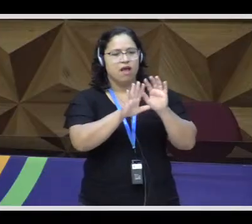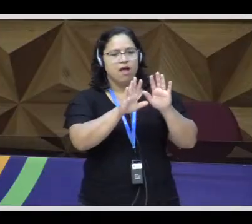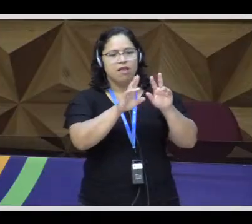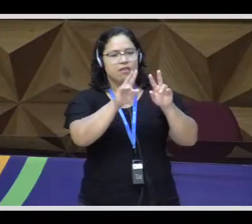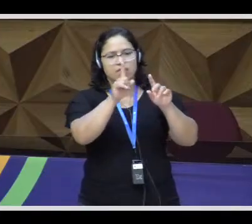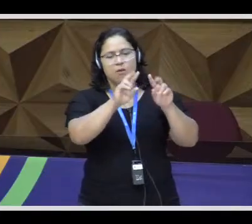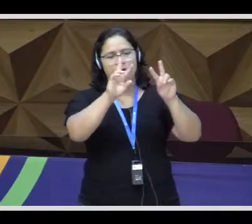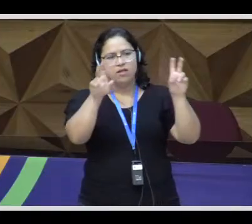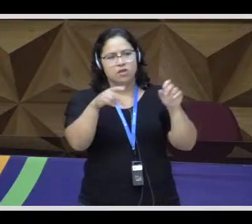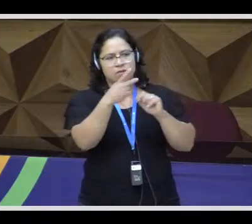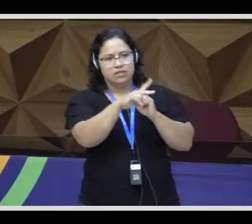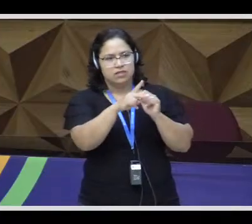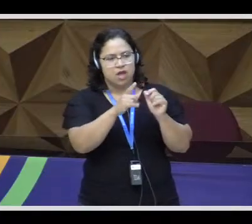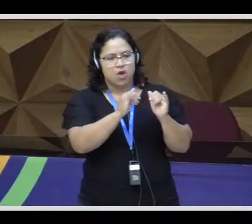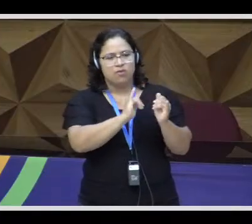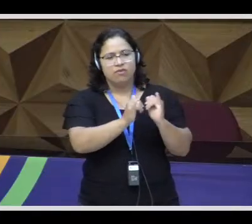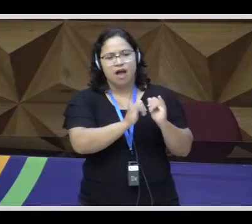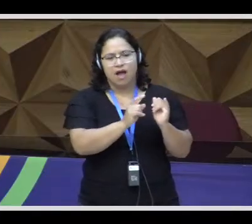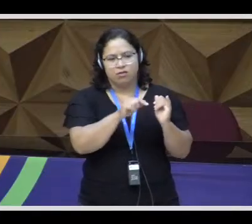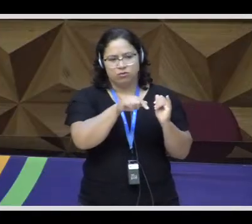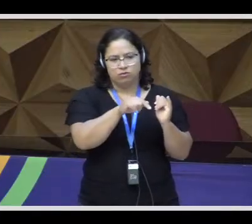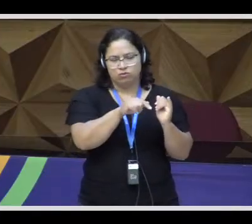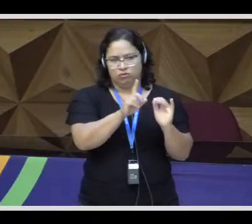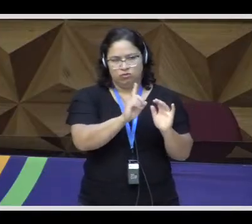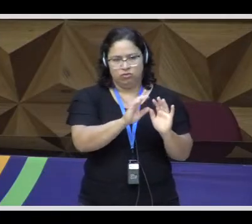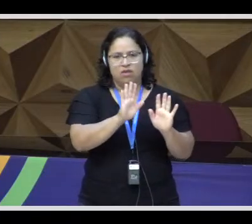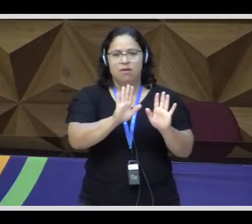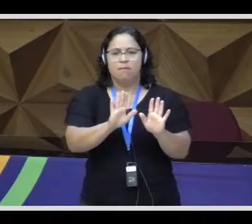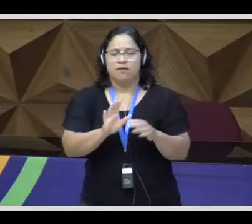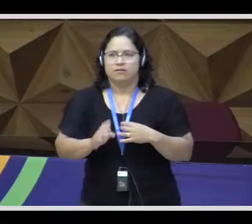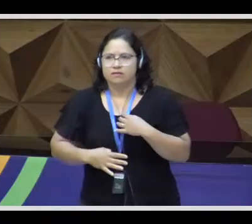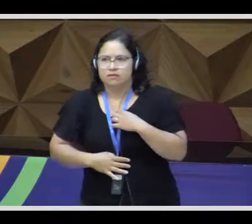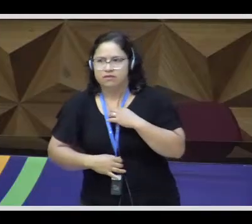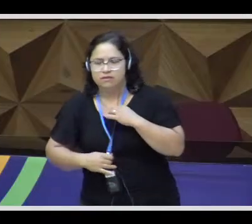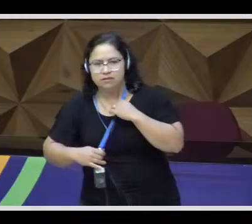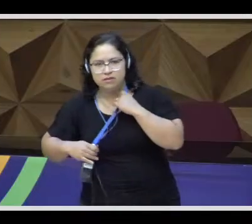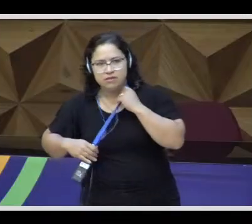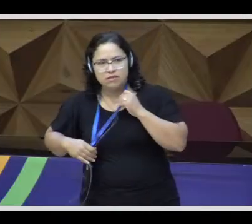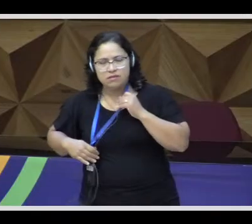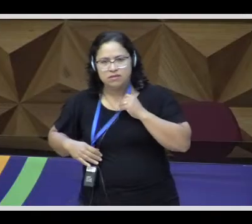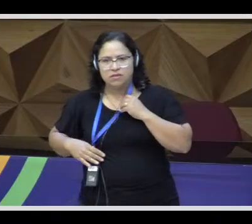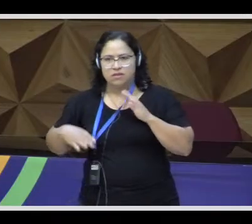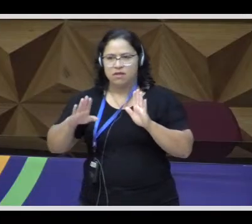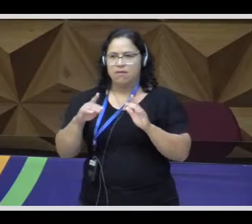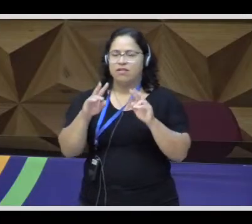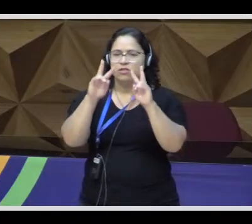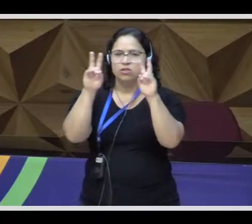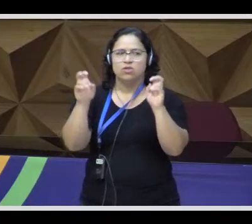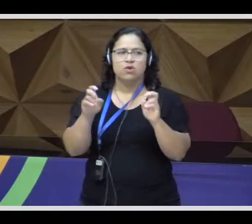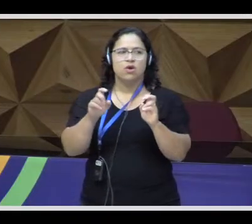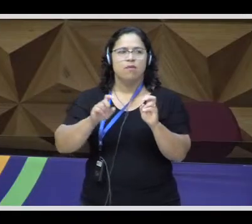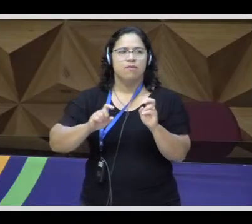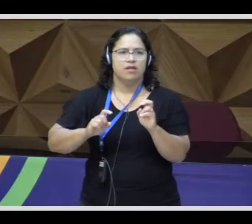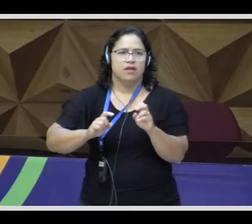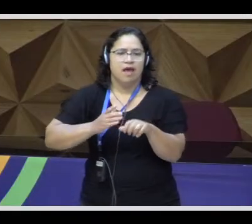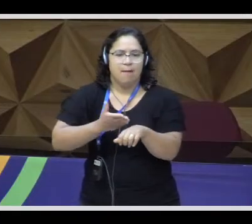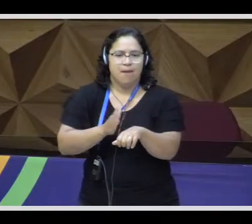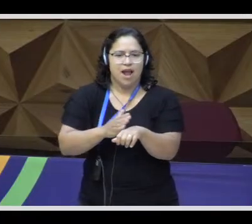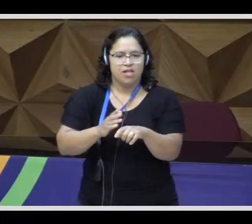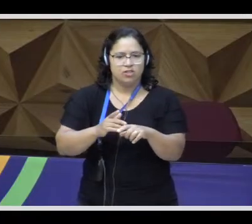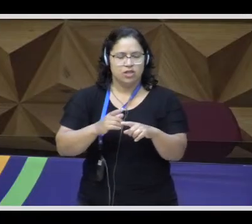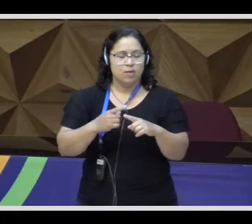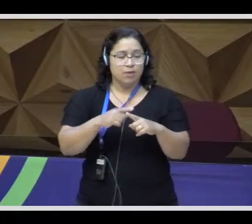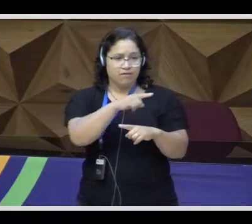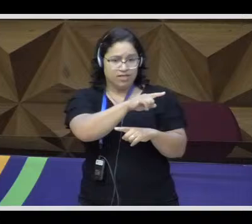your entrepreneurship practice. So I hope that maybe give another angle to your talk because you are a political scientist and you